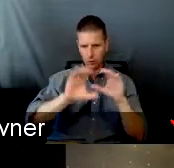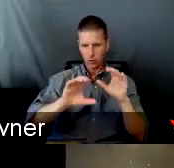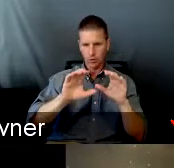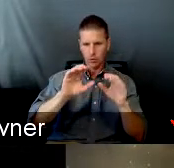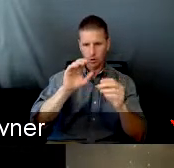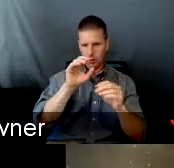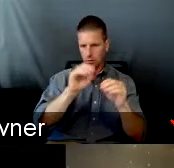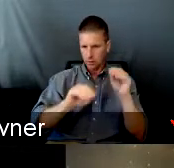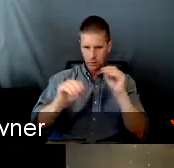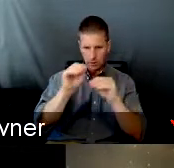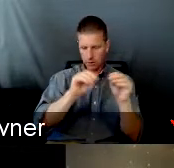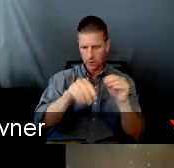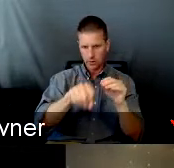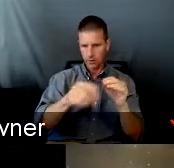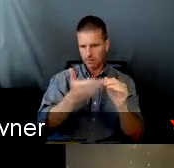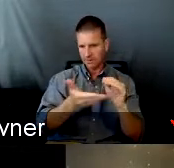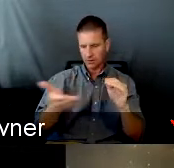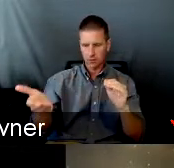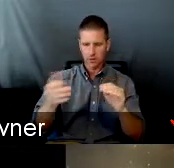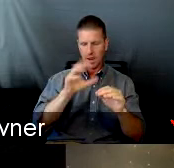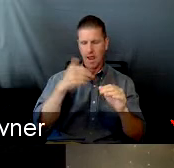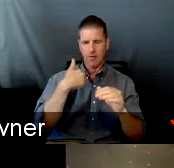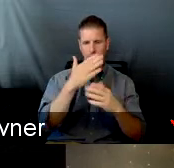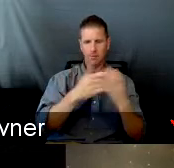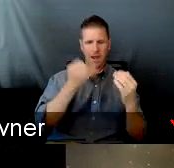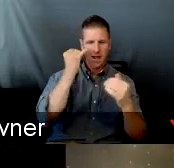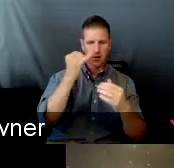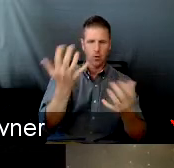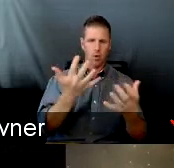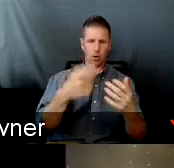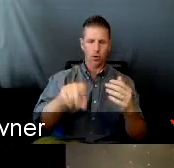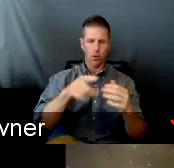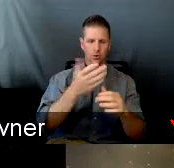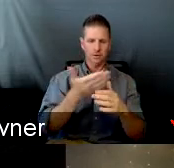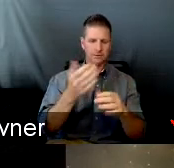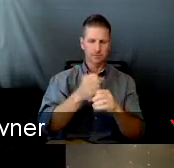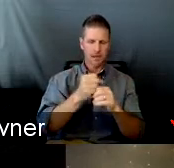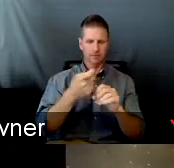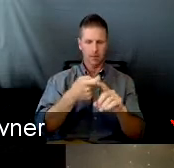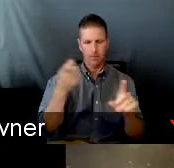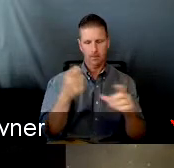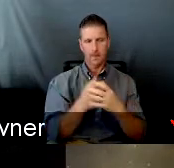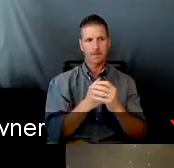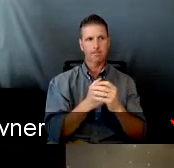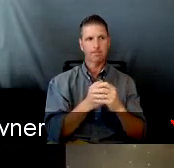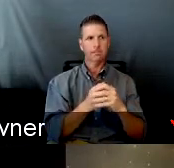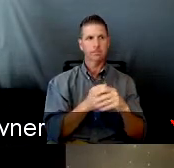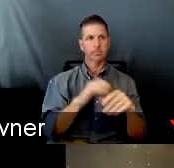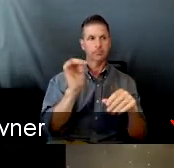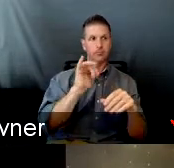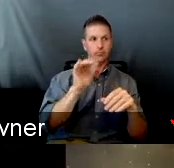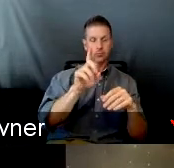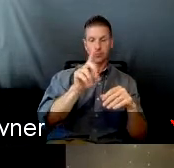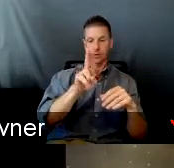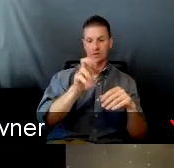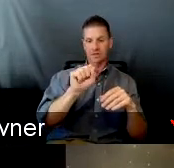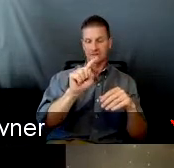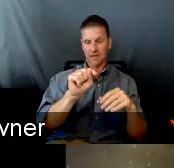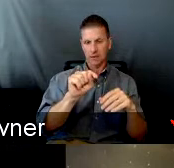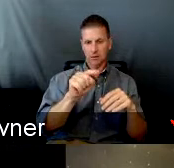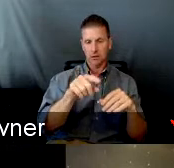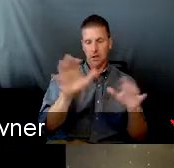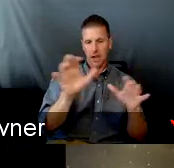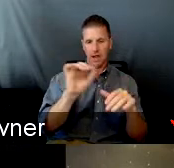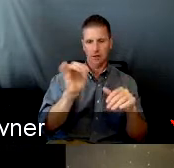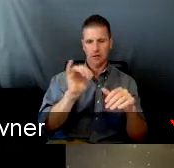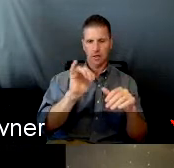materials is and have some insight into what those things are made of. In addition, the dust grains act as kind